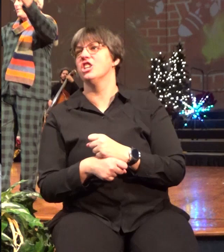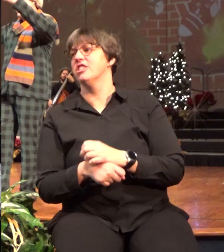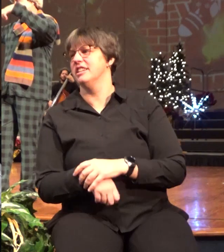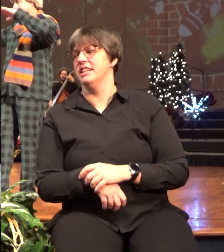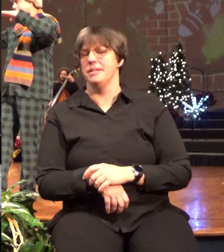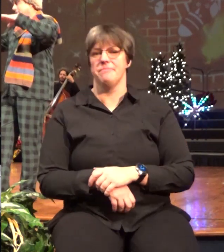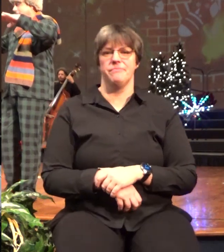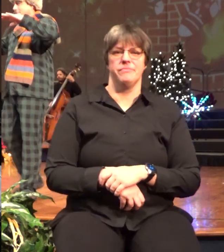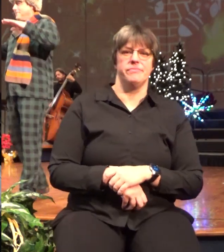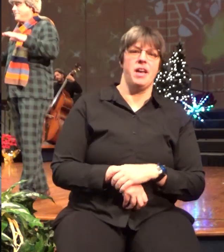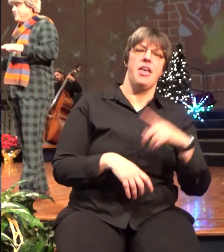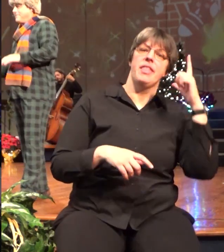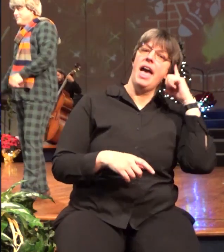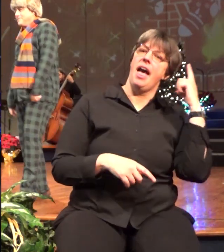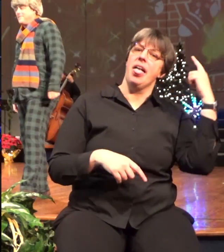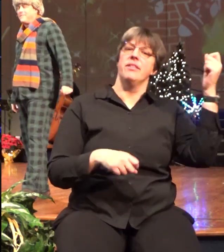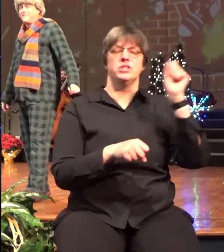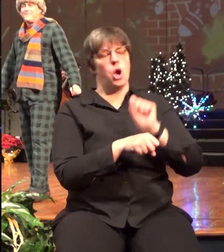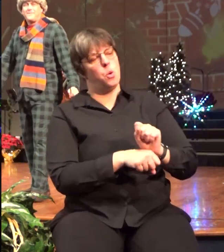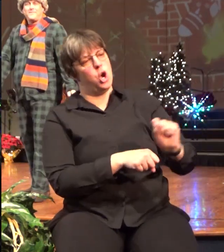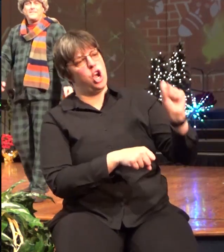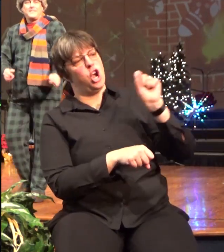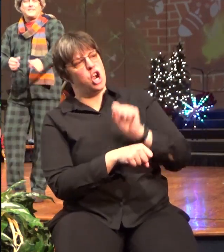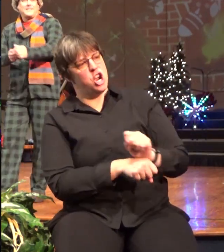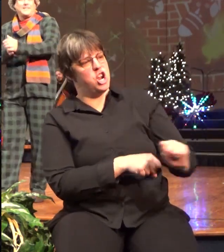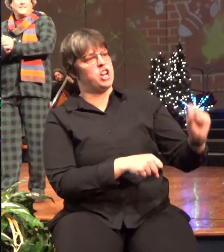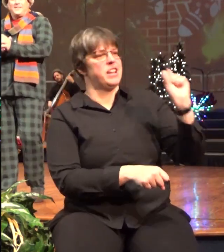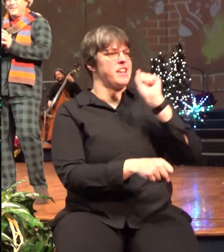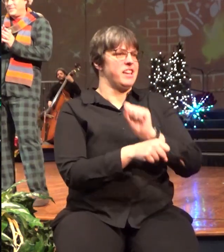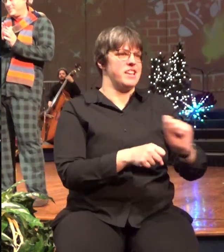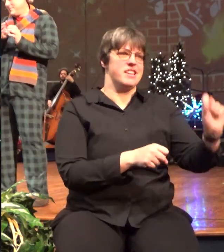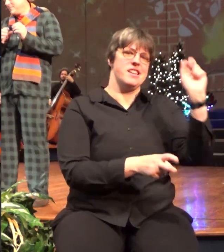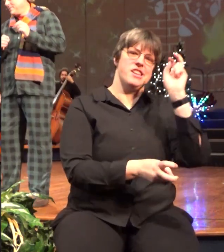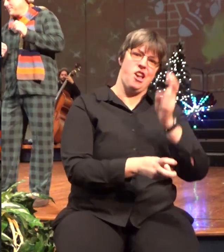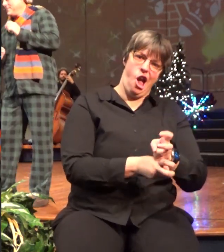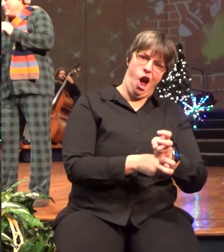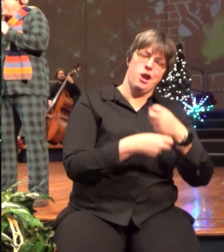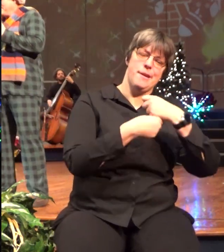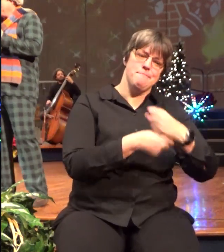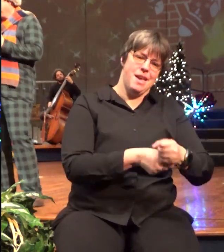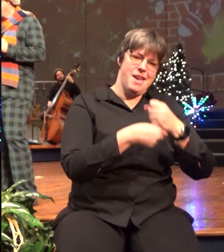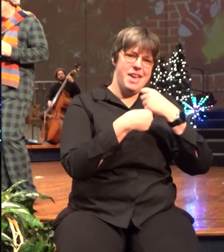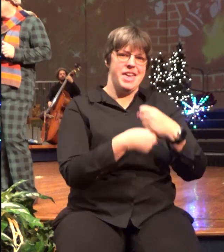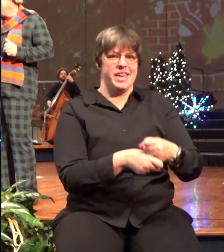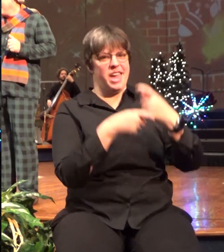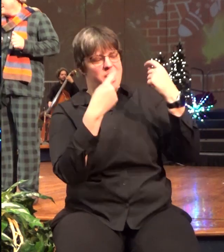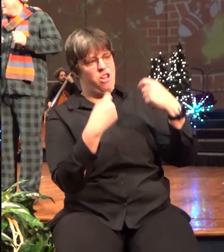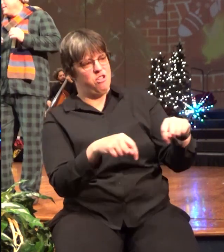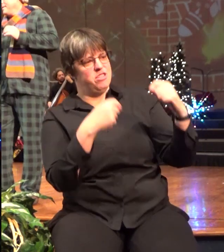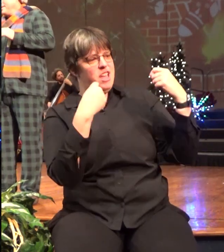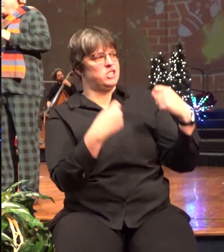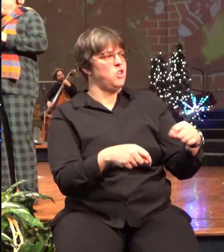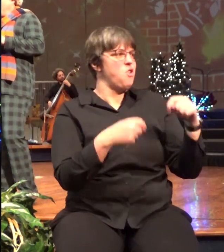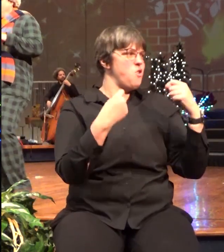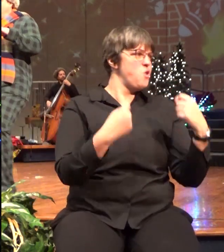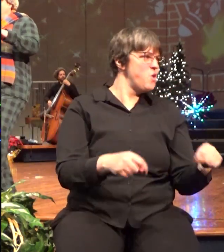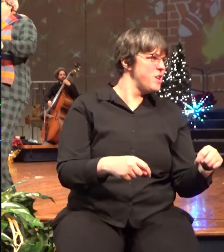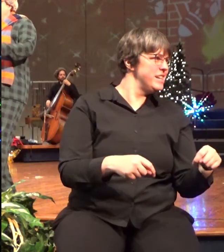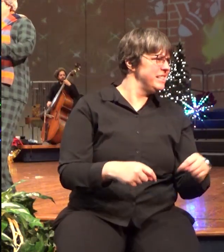year. Elves are working overtime, making all our